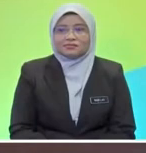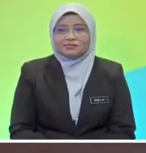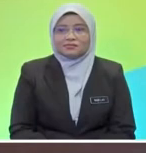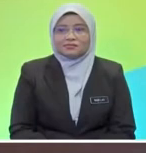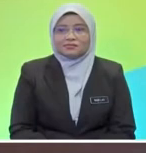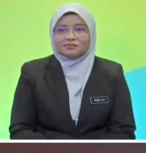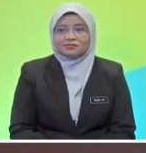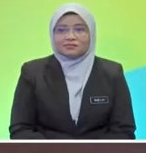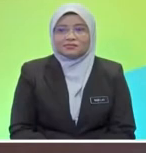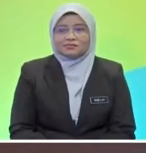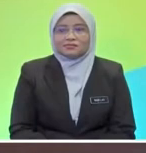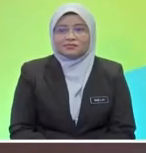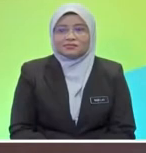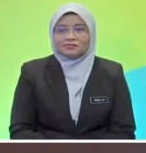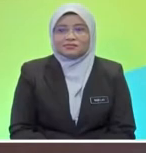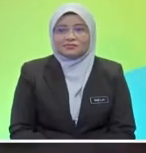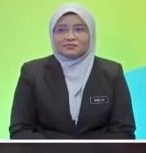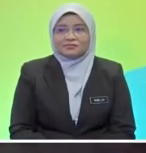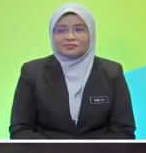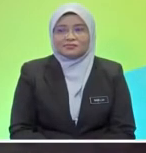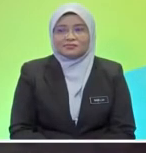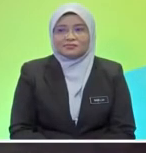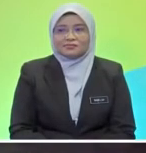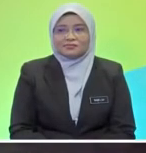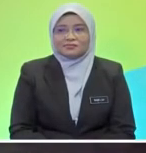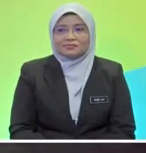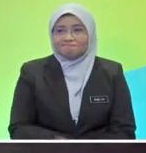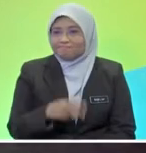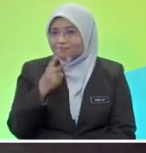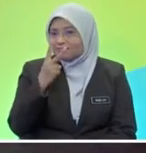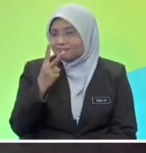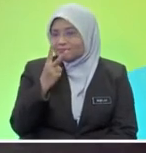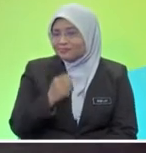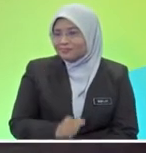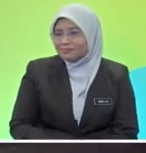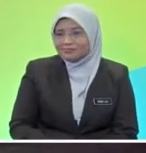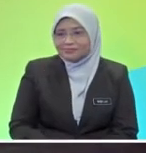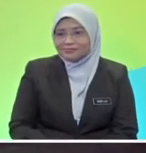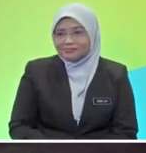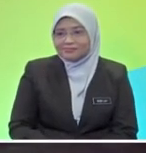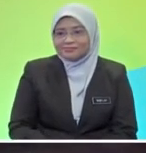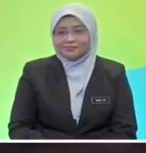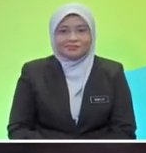I'm gonna step my feet, teacher, right? Okay, let's okay. see. Let's do it together, pupils.